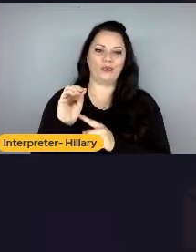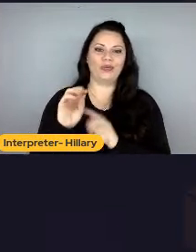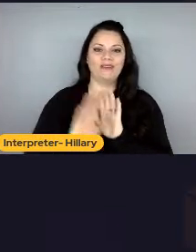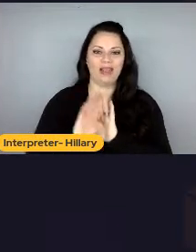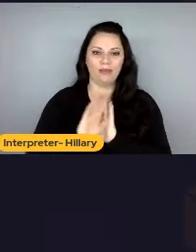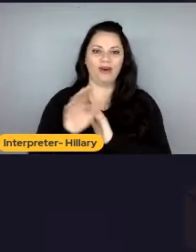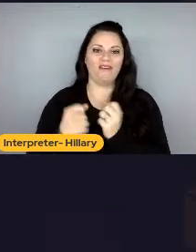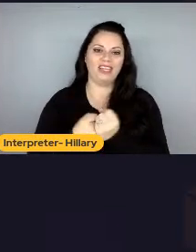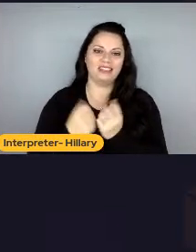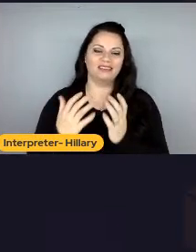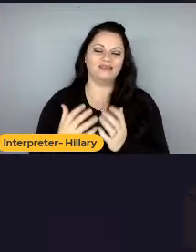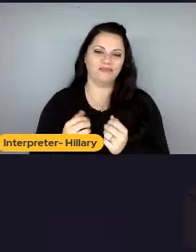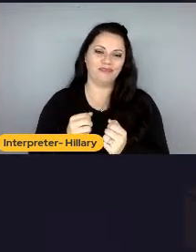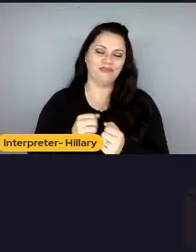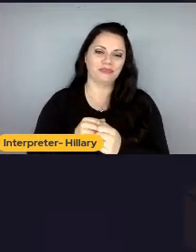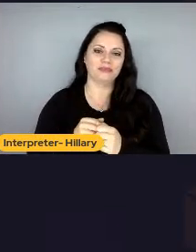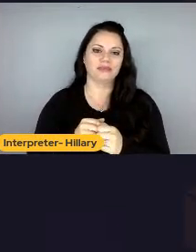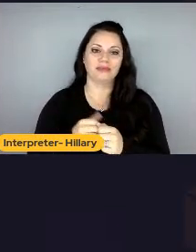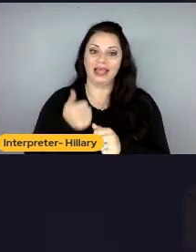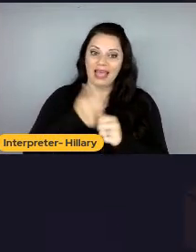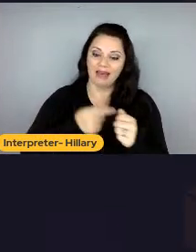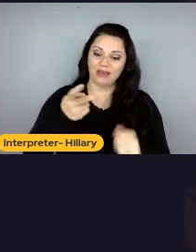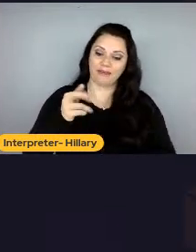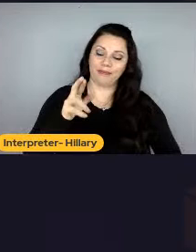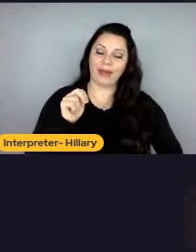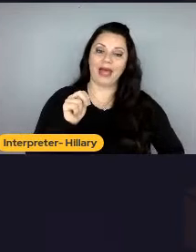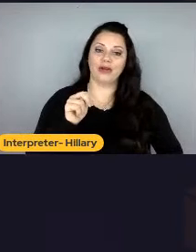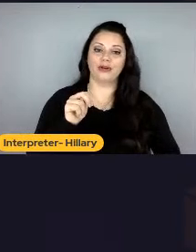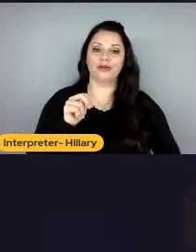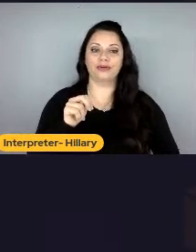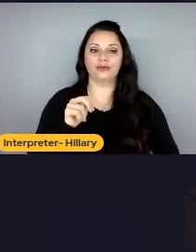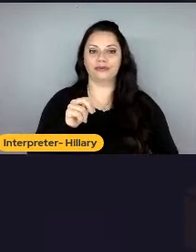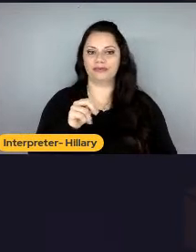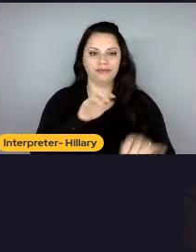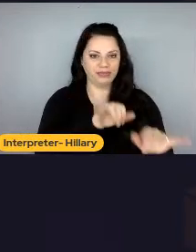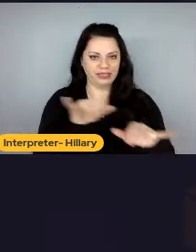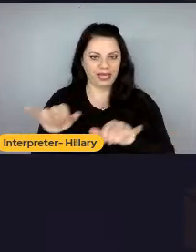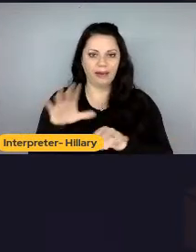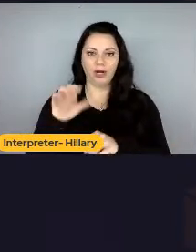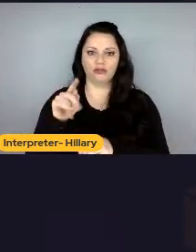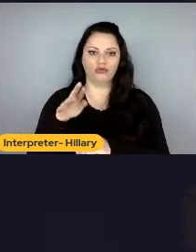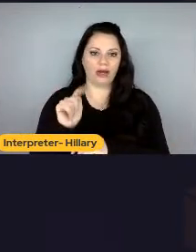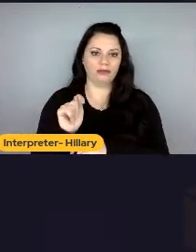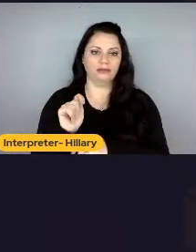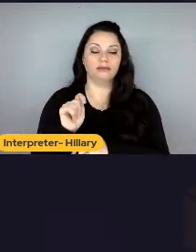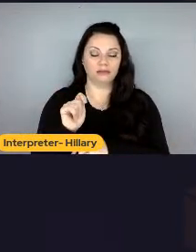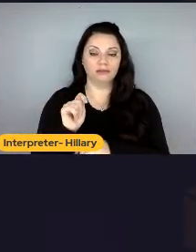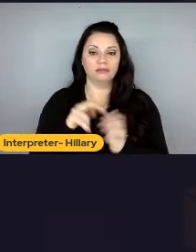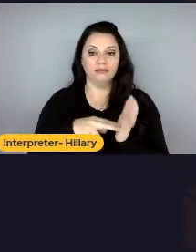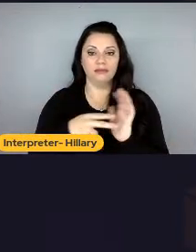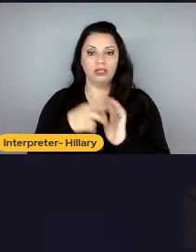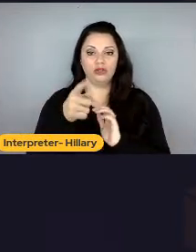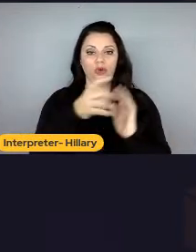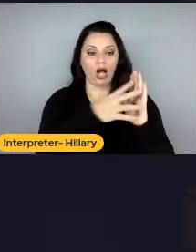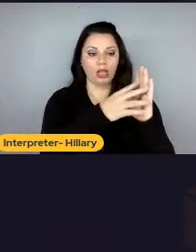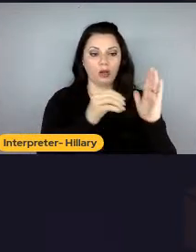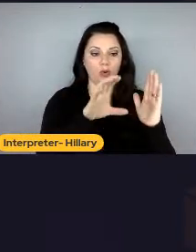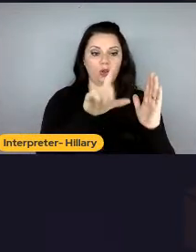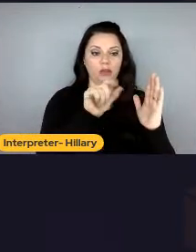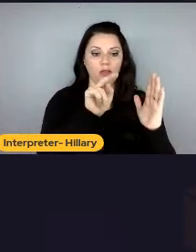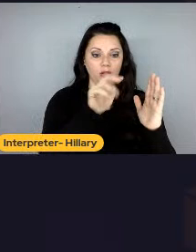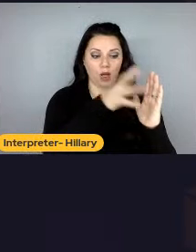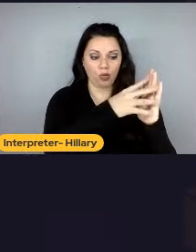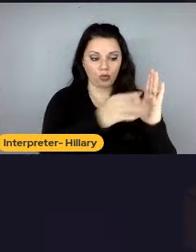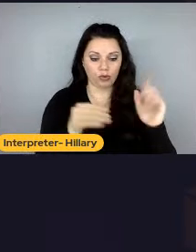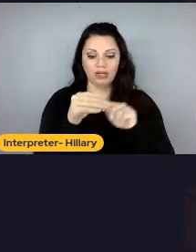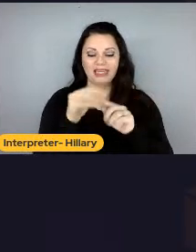advocates. And every pattern follows the same contract. You should be able to clone the pattern, install all